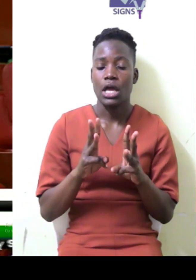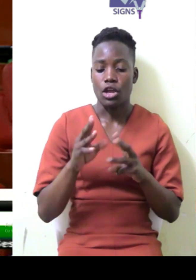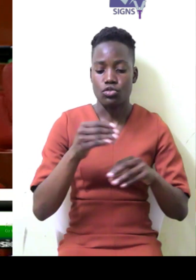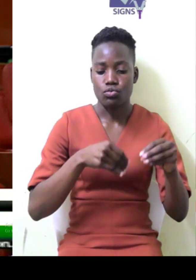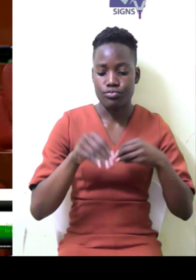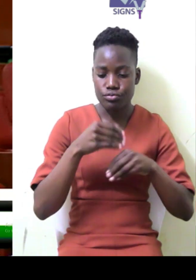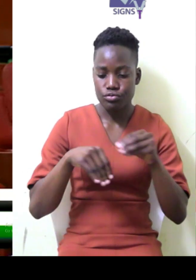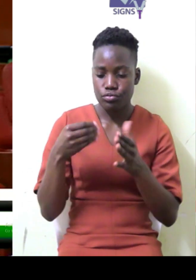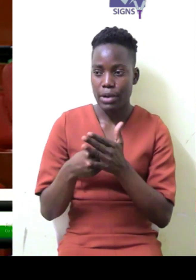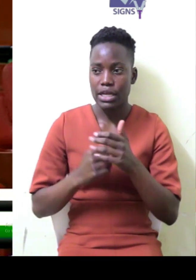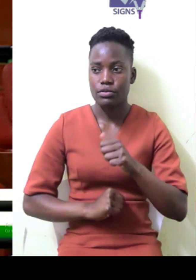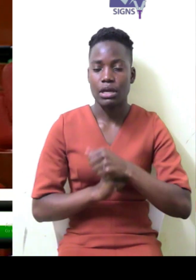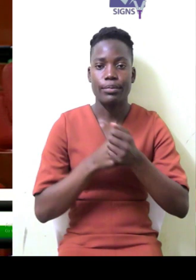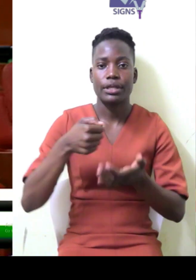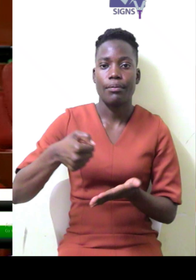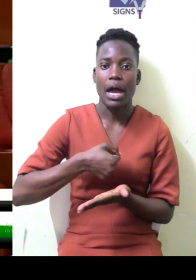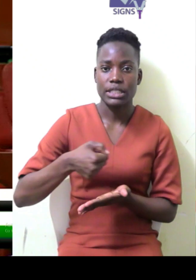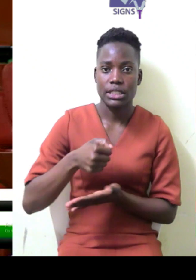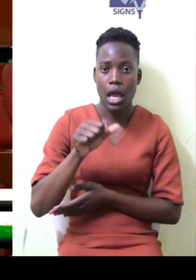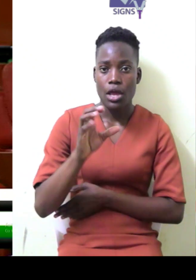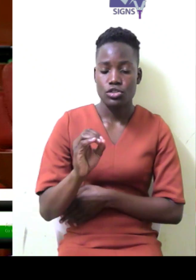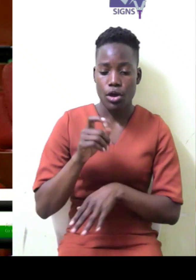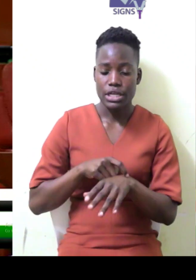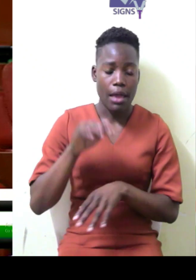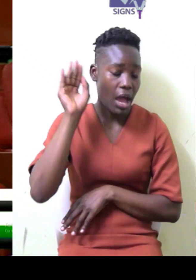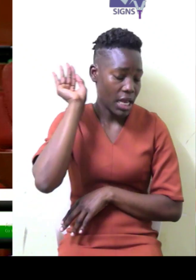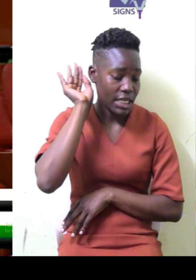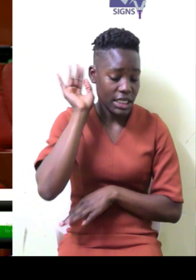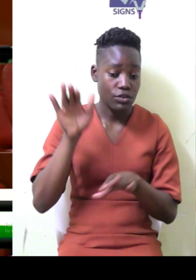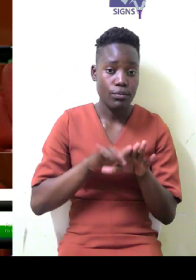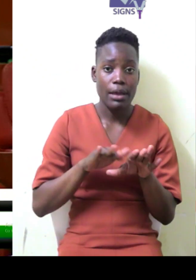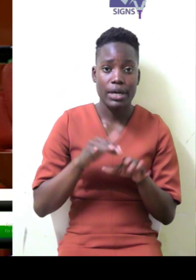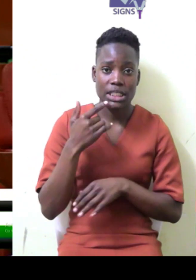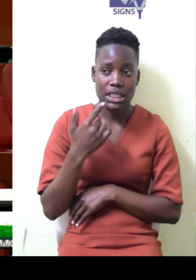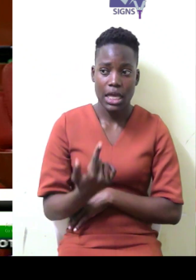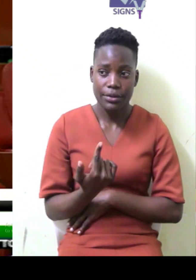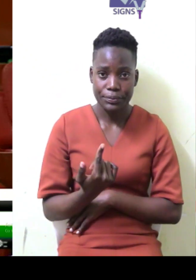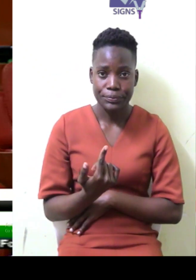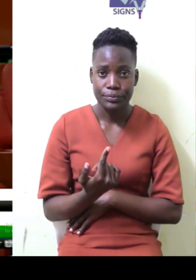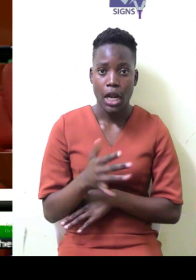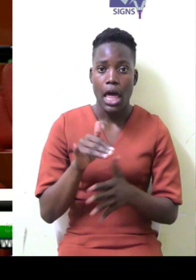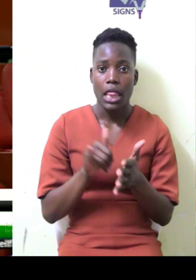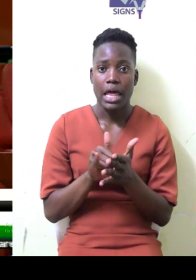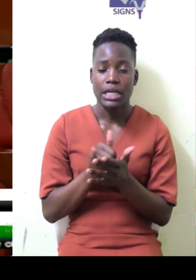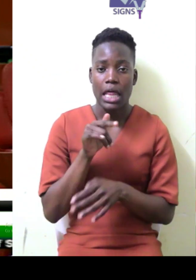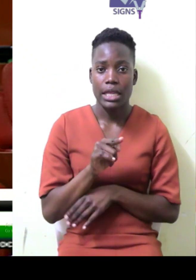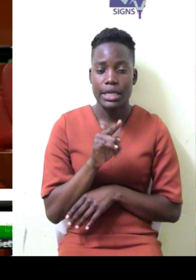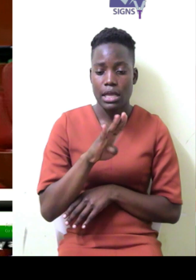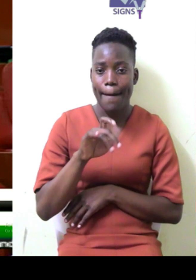the budget. So when I listen to members say that this